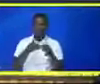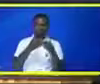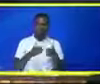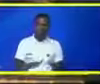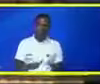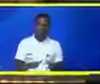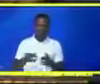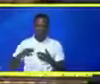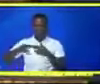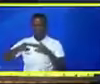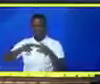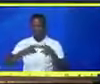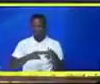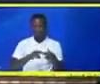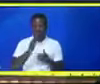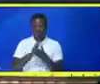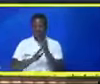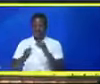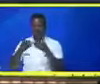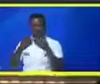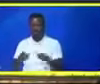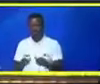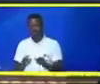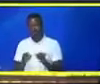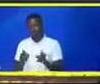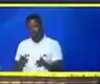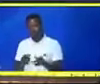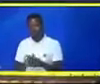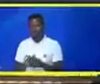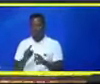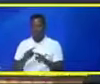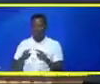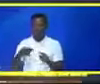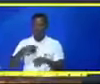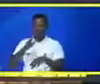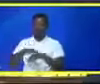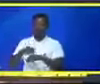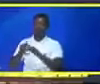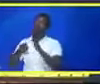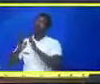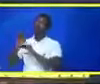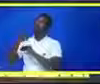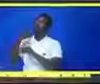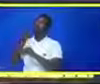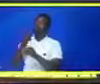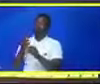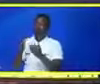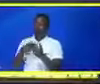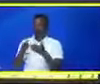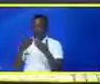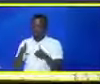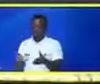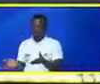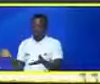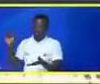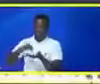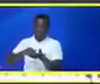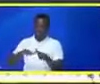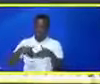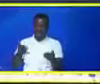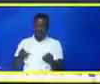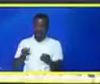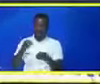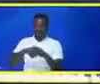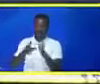lost relationships. Some of you have lost opportunities. But I call upon the God who restores. In the name of Jesus,